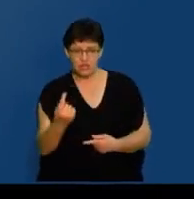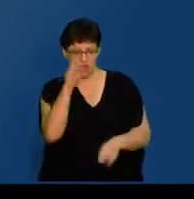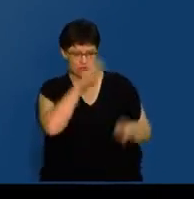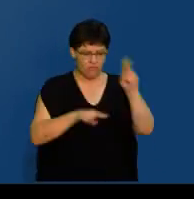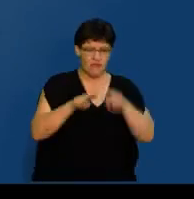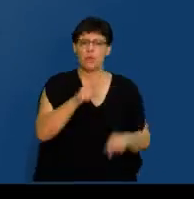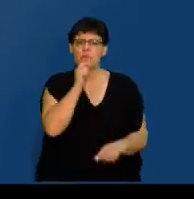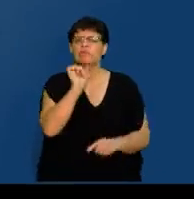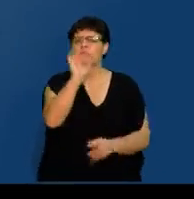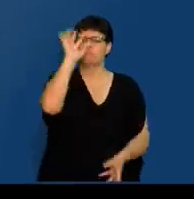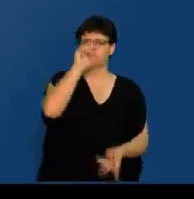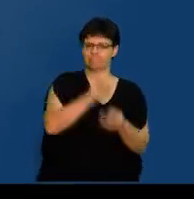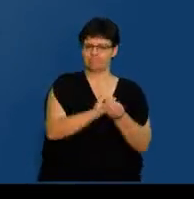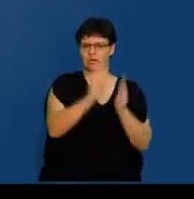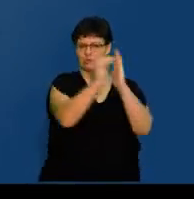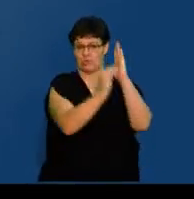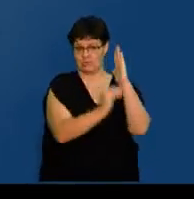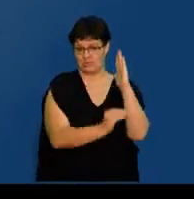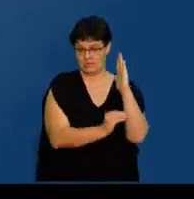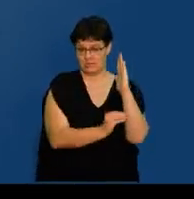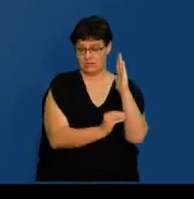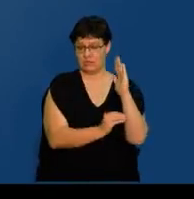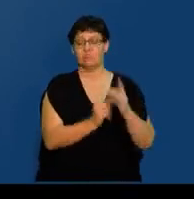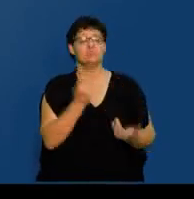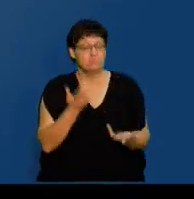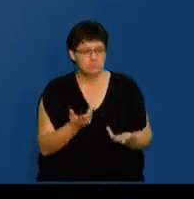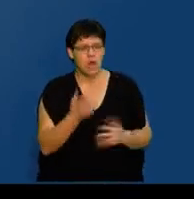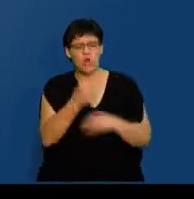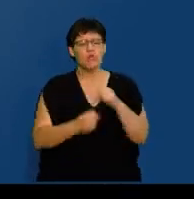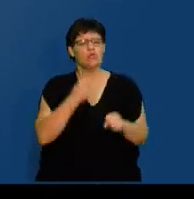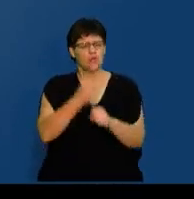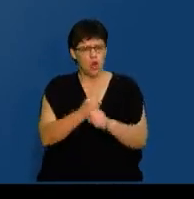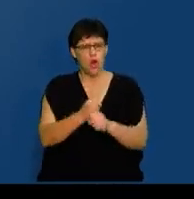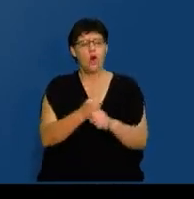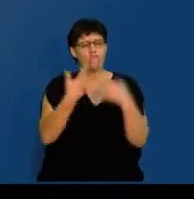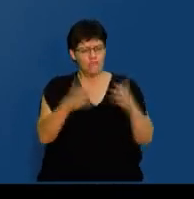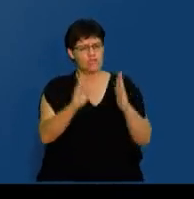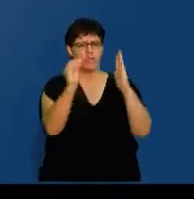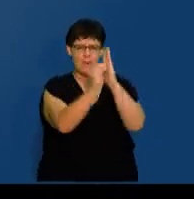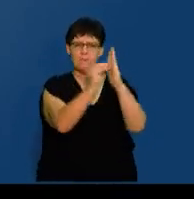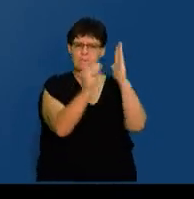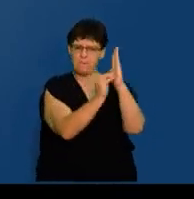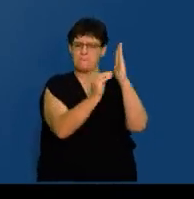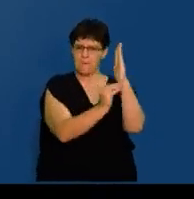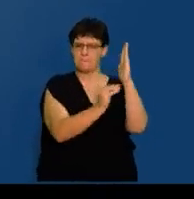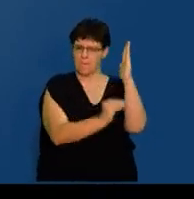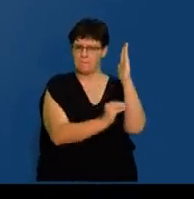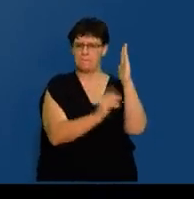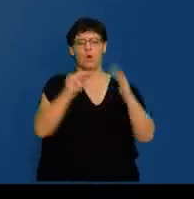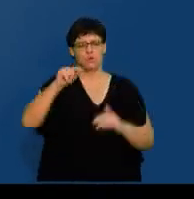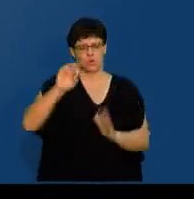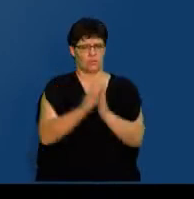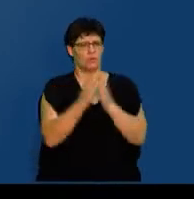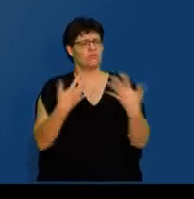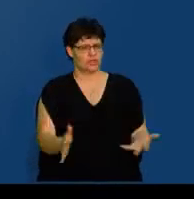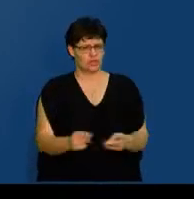summary notes. And at this point in time, you've spent the year writing notes in your notebooks. You've spent some time during the